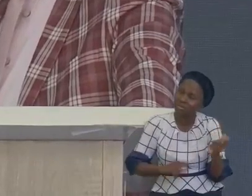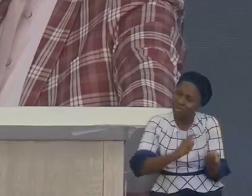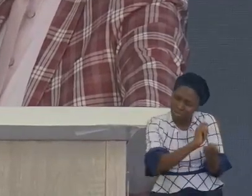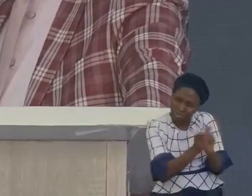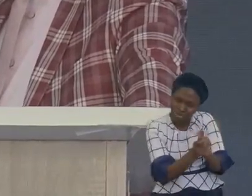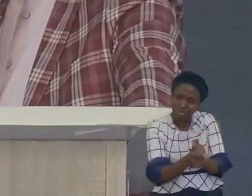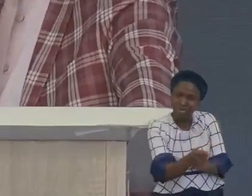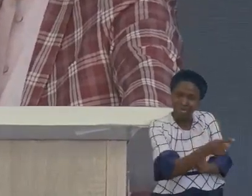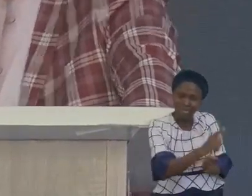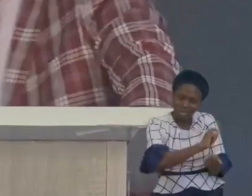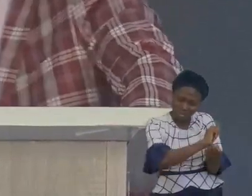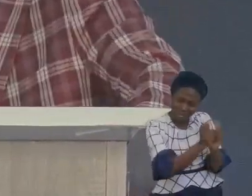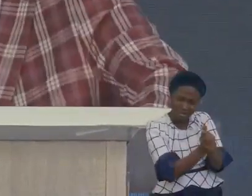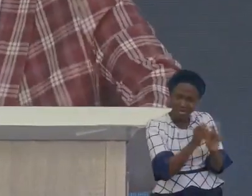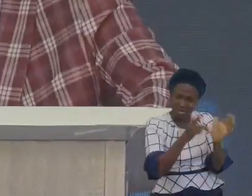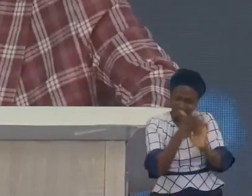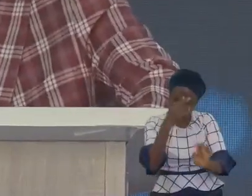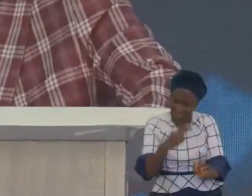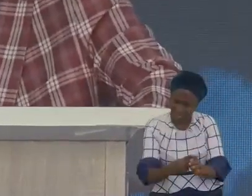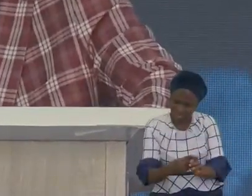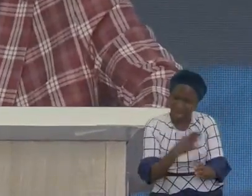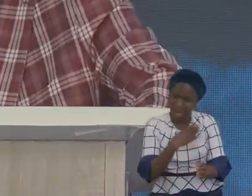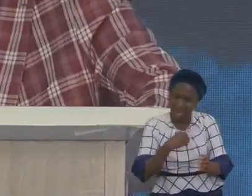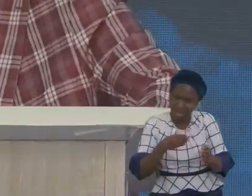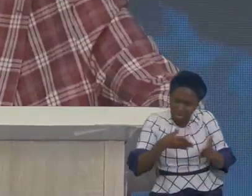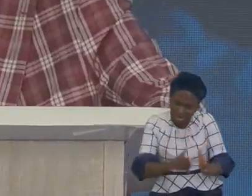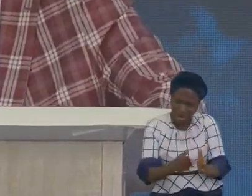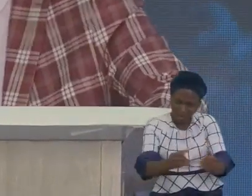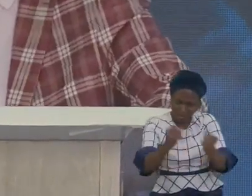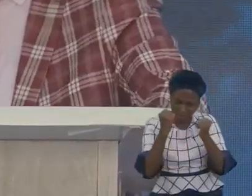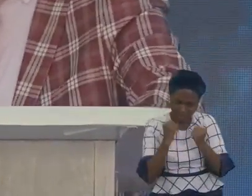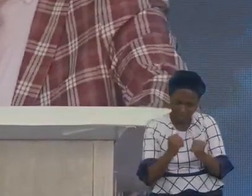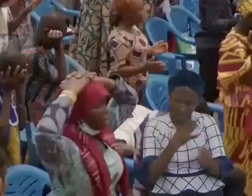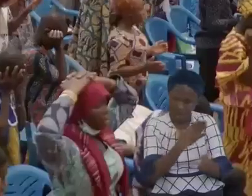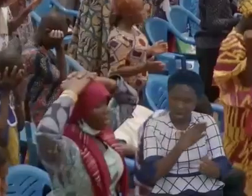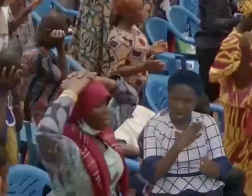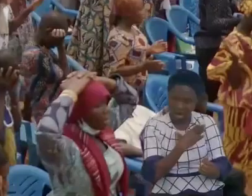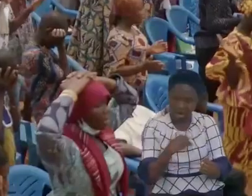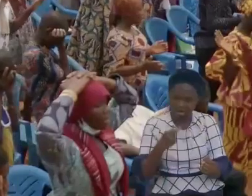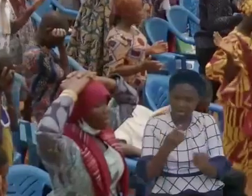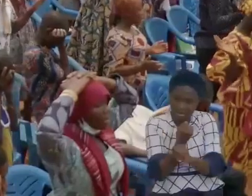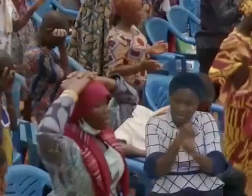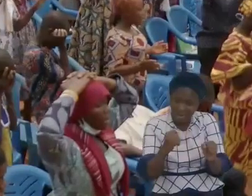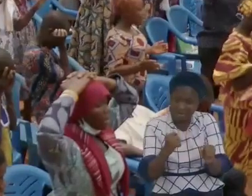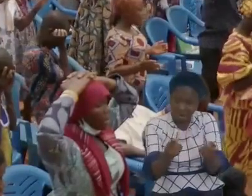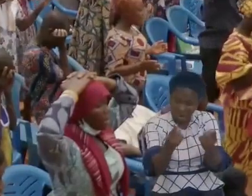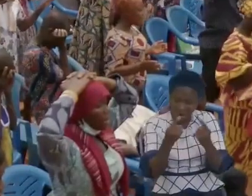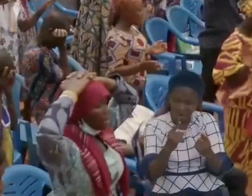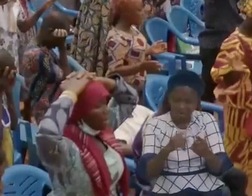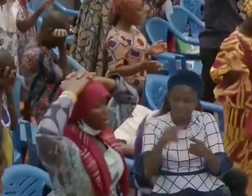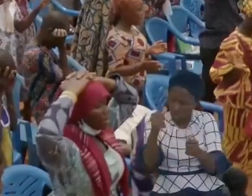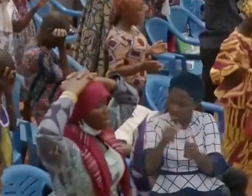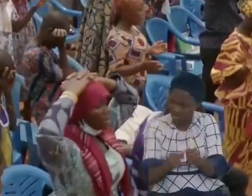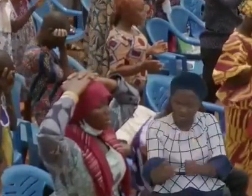the salvation come to everyone in Jesus' name.